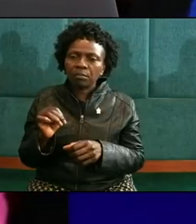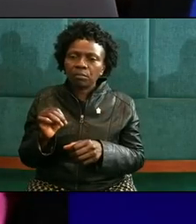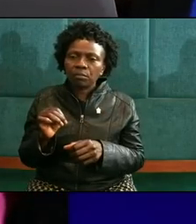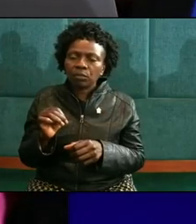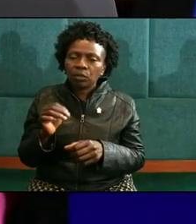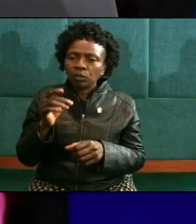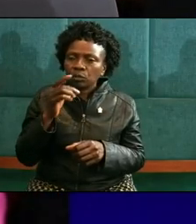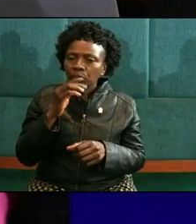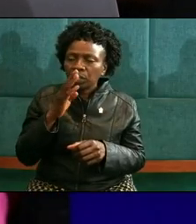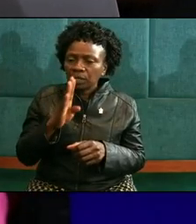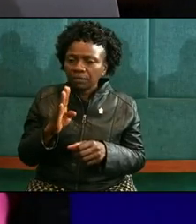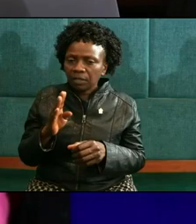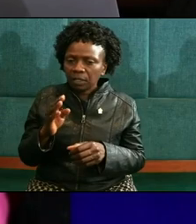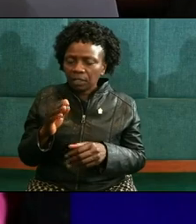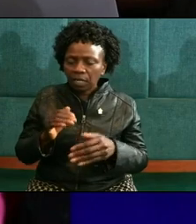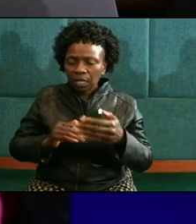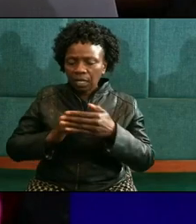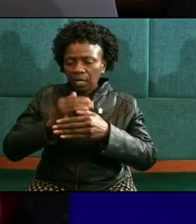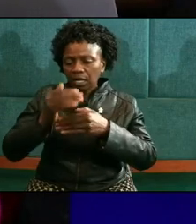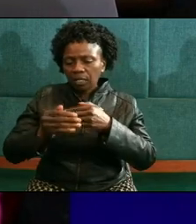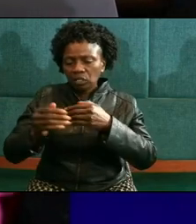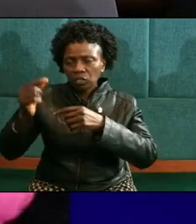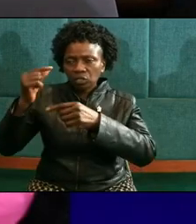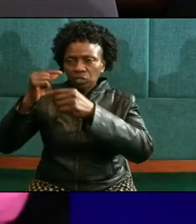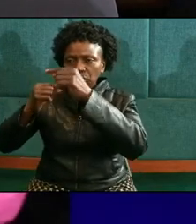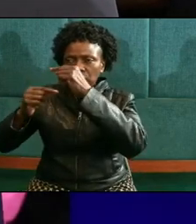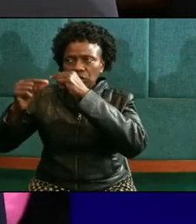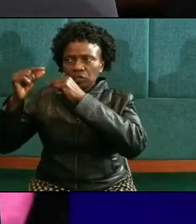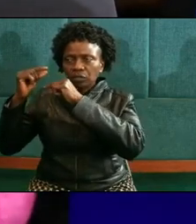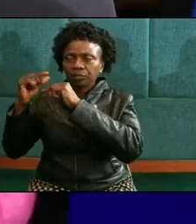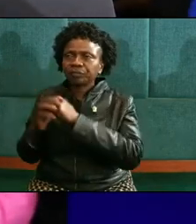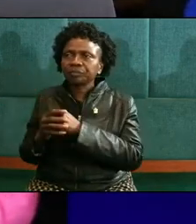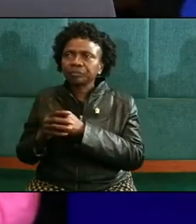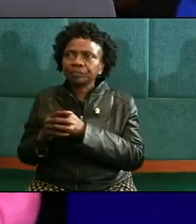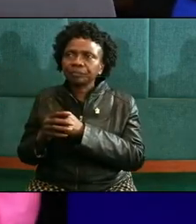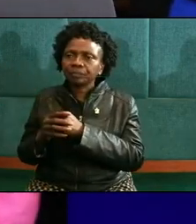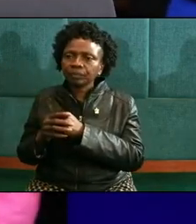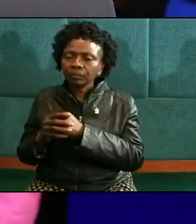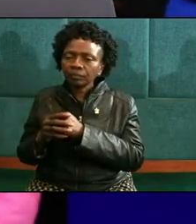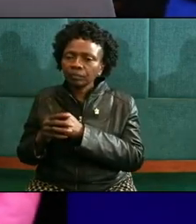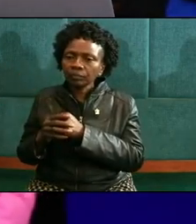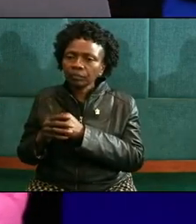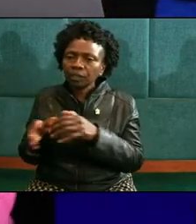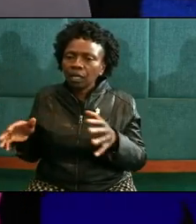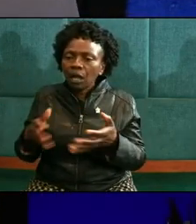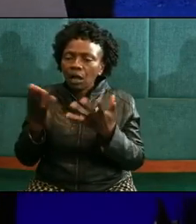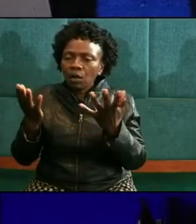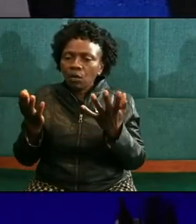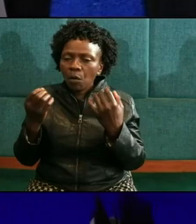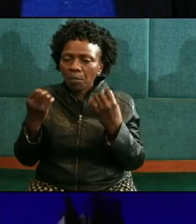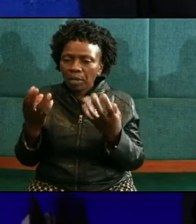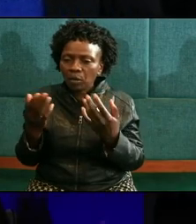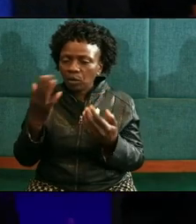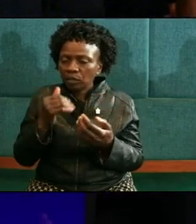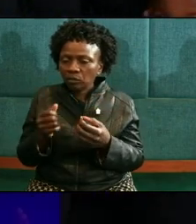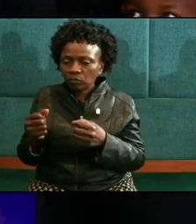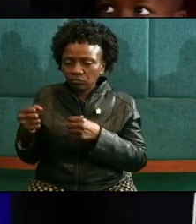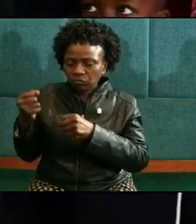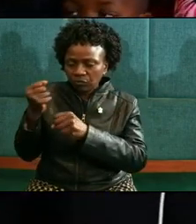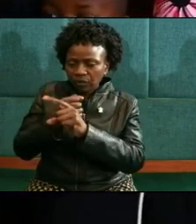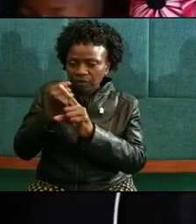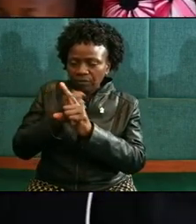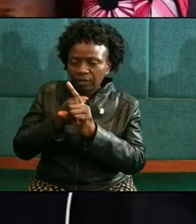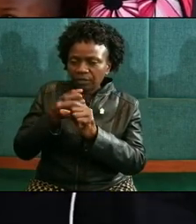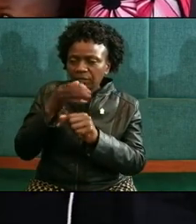next generation. So I'm on a campaign to fight for God's children. I want to give God